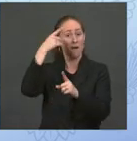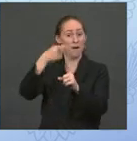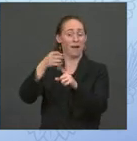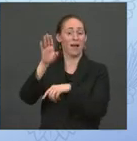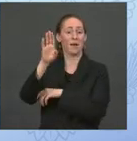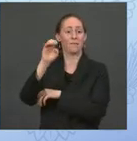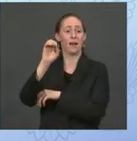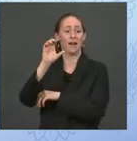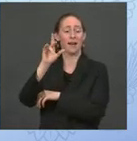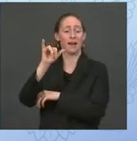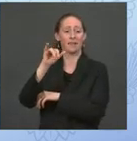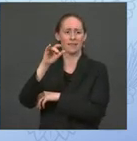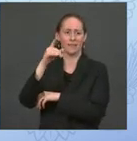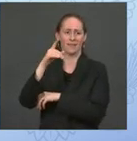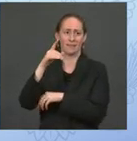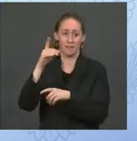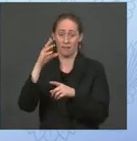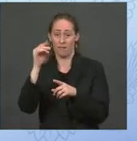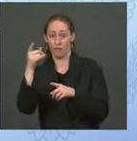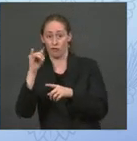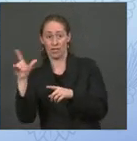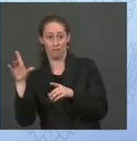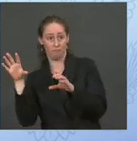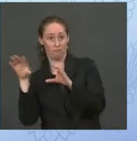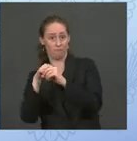Jill is a member of the union. I hope her dues are paid up.